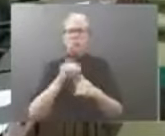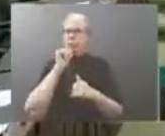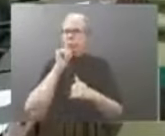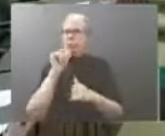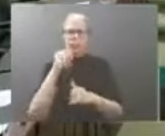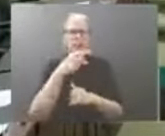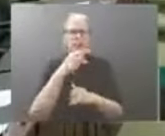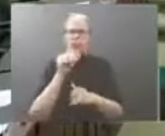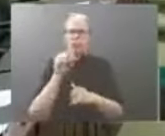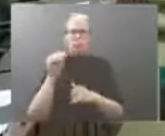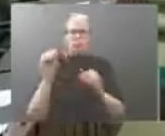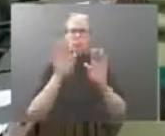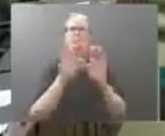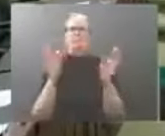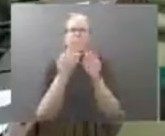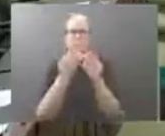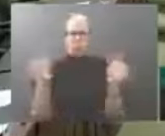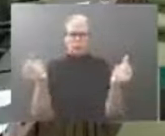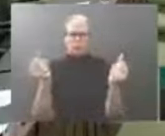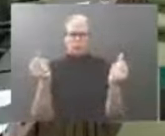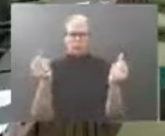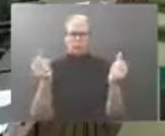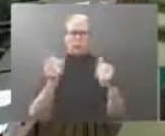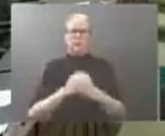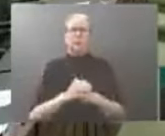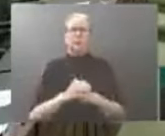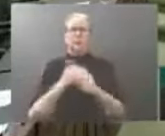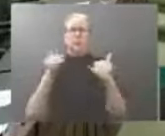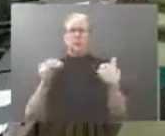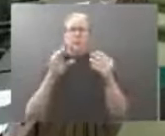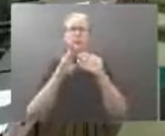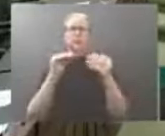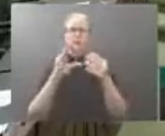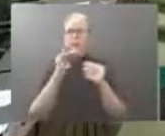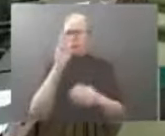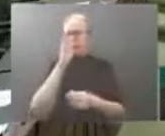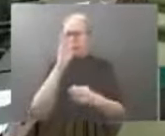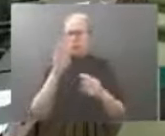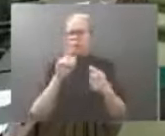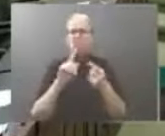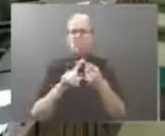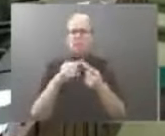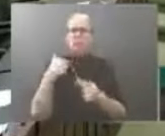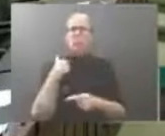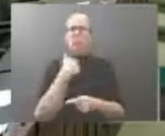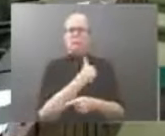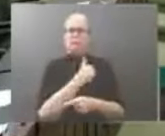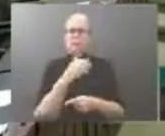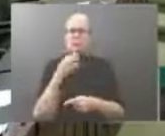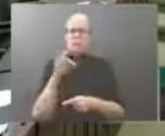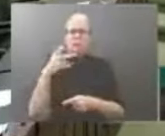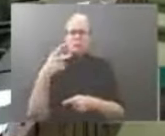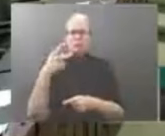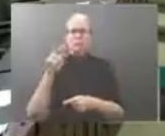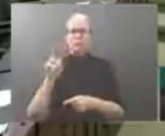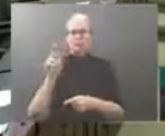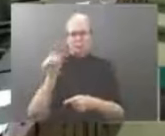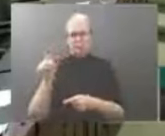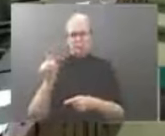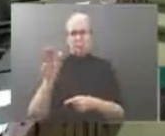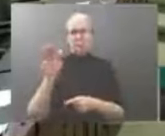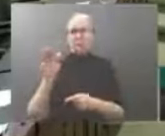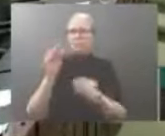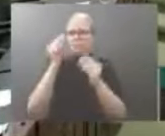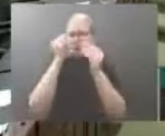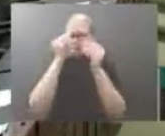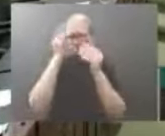Prior to proceeding, let me speak directly to the Honourable Member for Peace River. He is a learned and knowledgeable member of this Assembly, and the